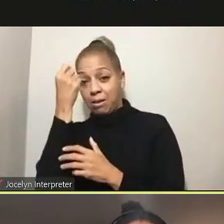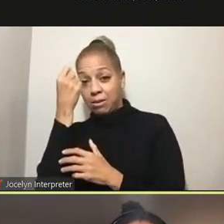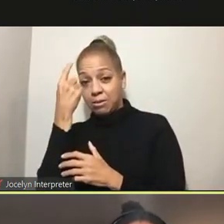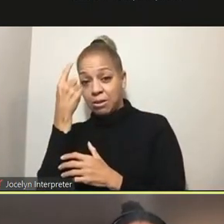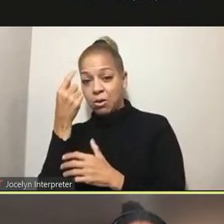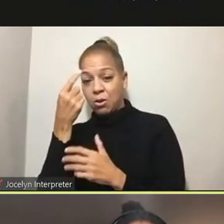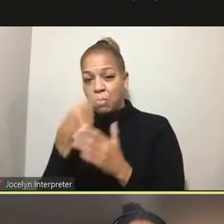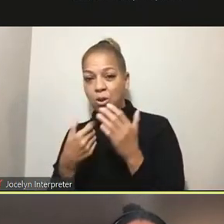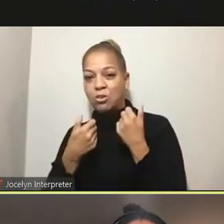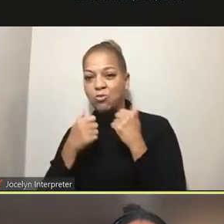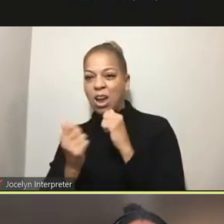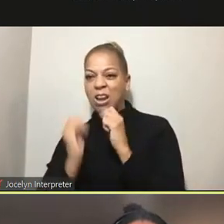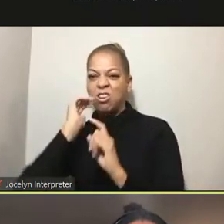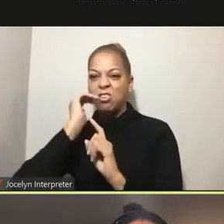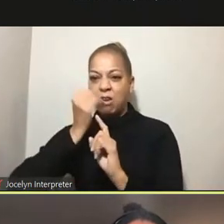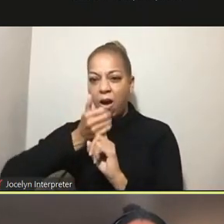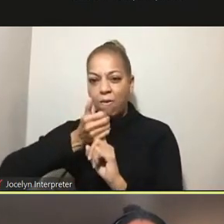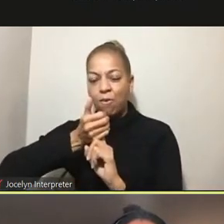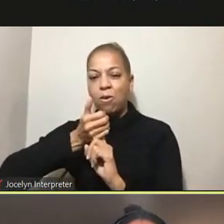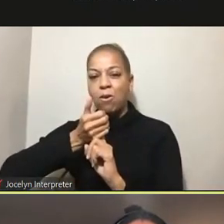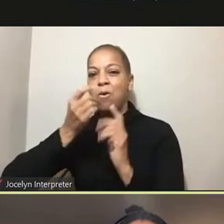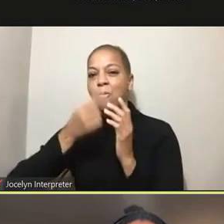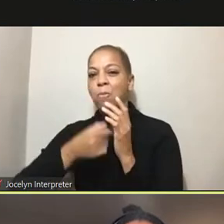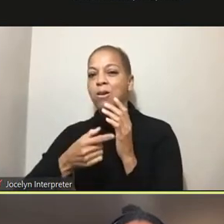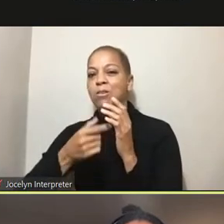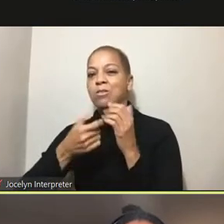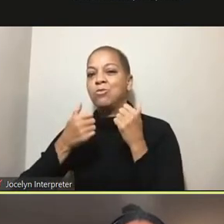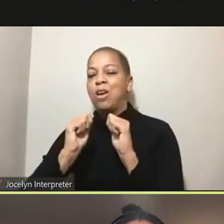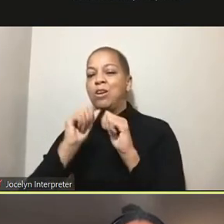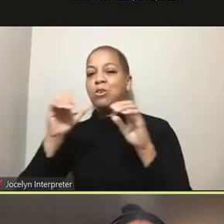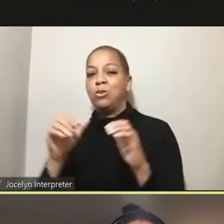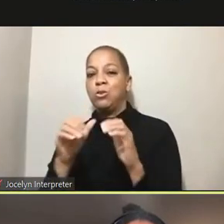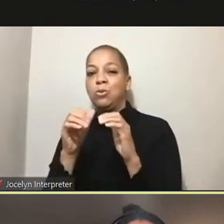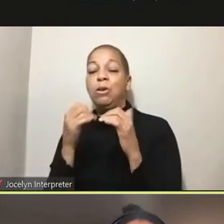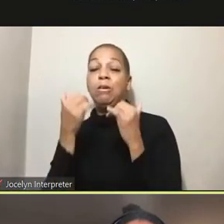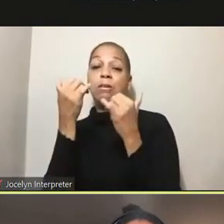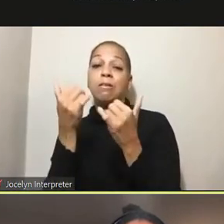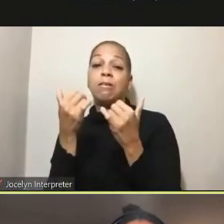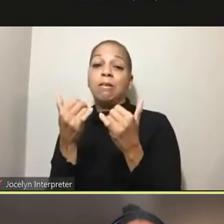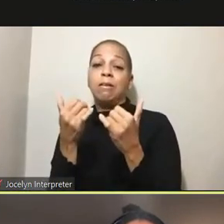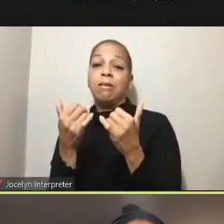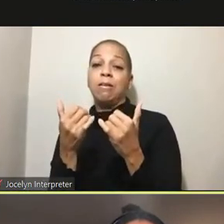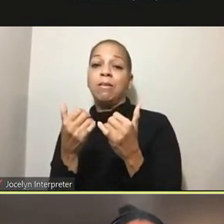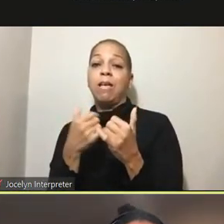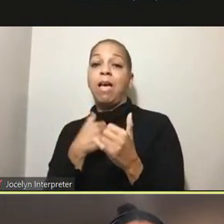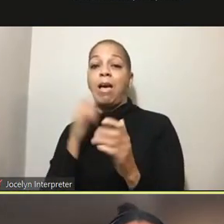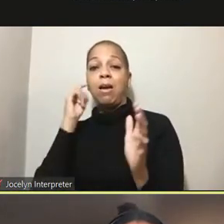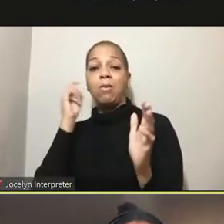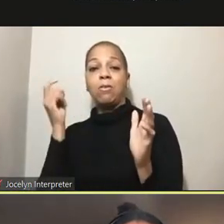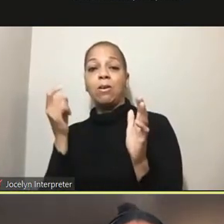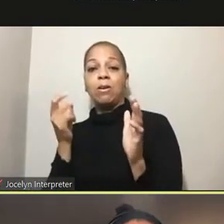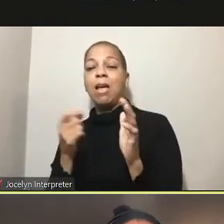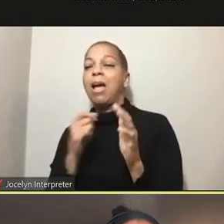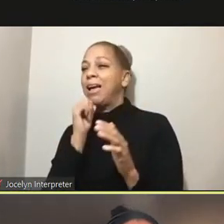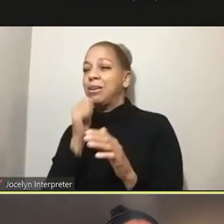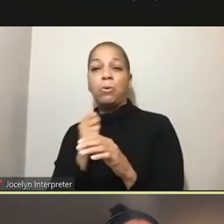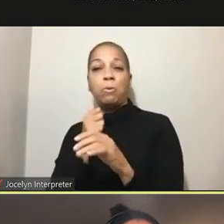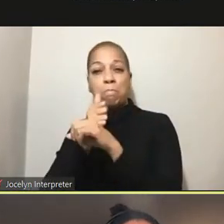to cover and what it's trying to do. And I've actually gotten to the point where I don't blame,